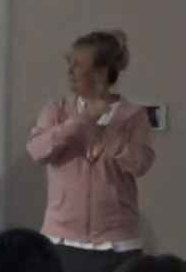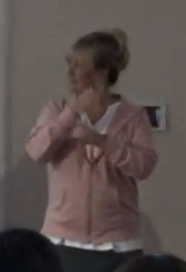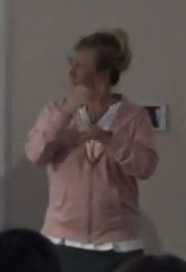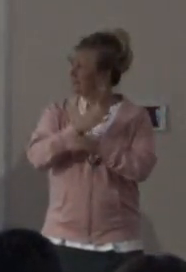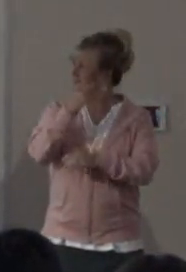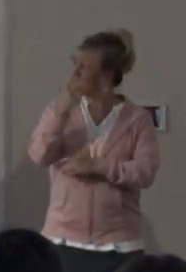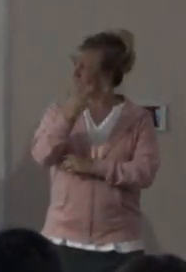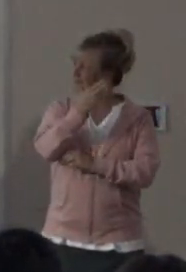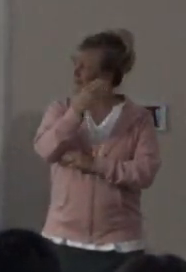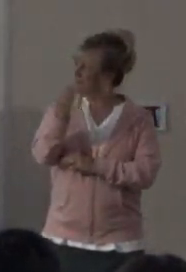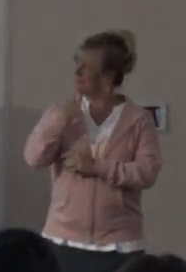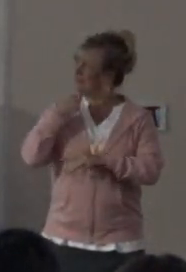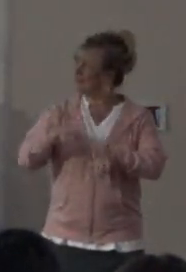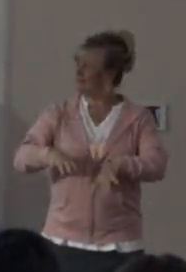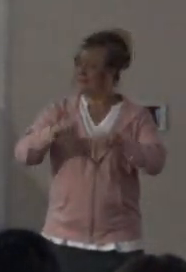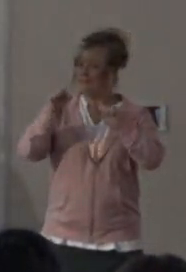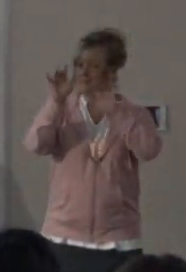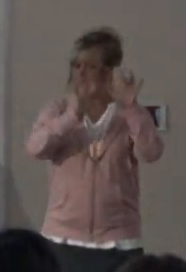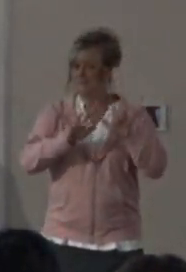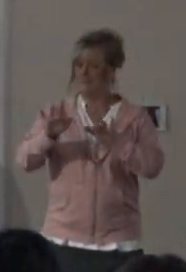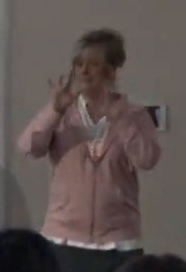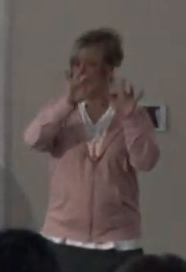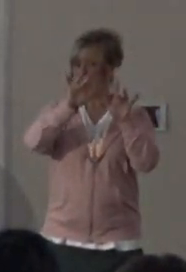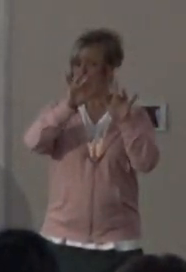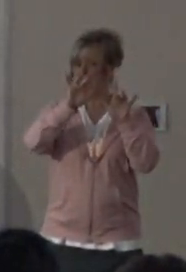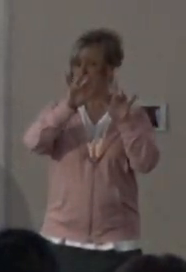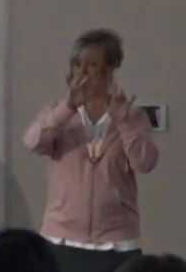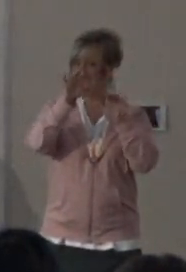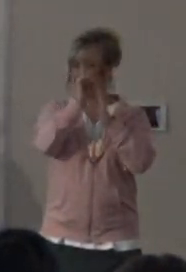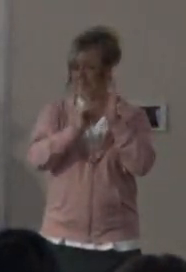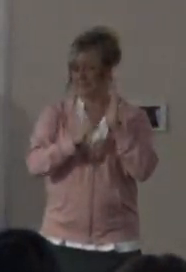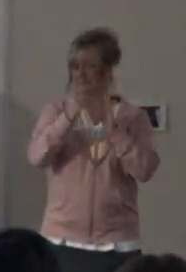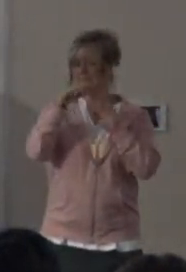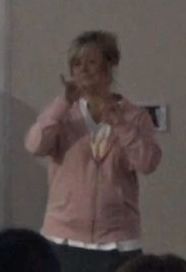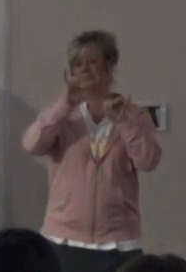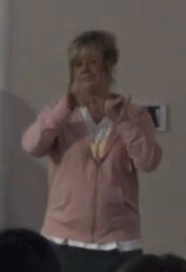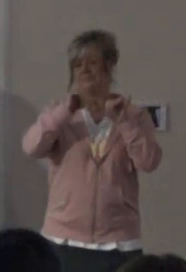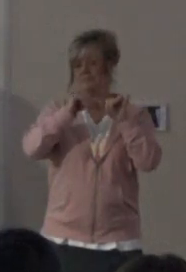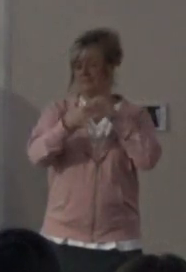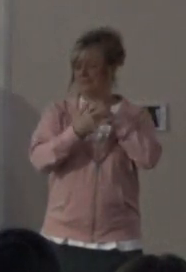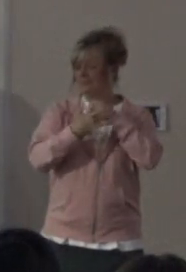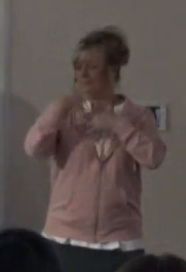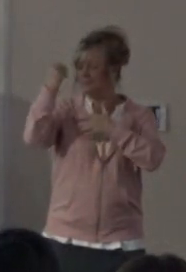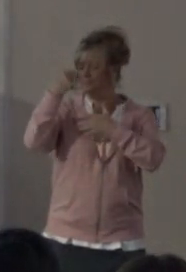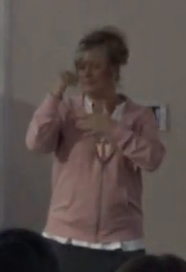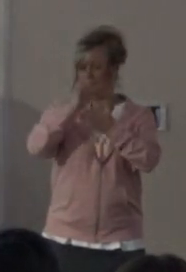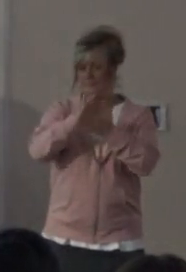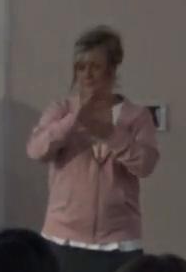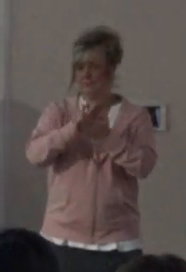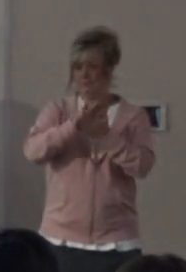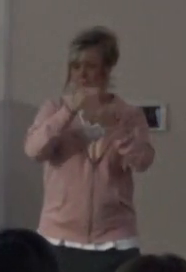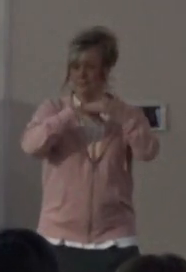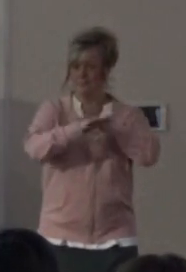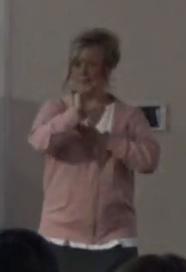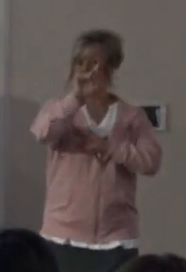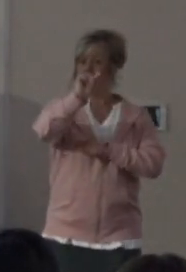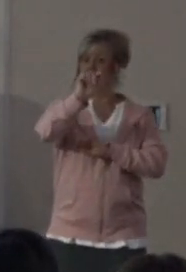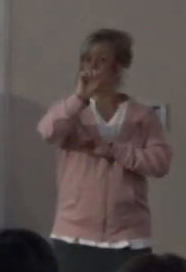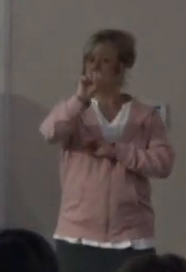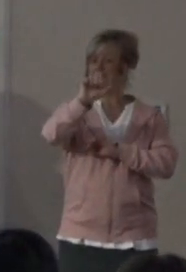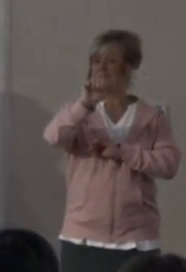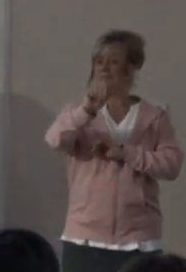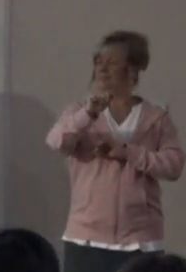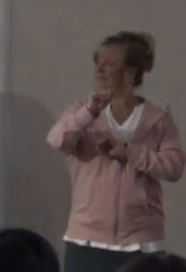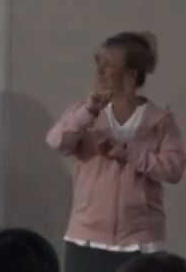Q, and I've taken Computer-Aided Design and Engineering Tech. And outside of school, I'm in TSA, Technology Student Association,